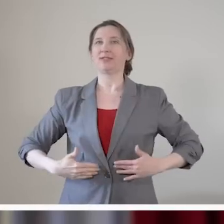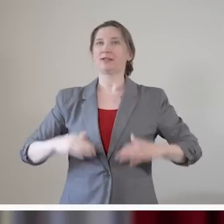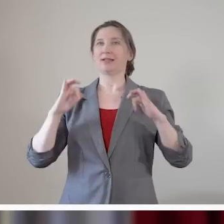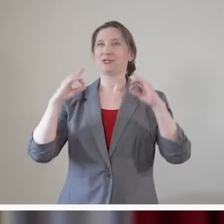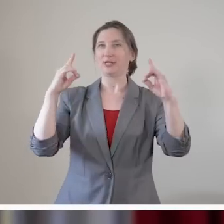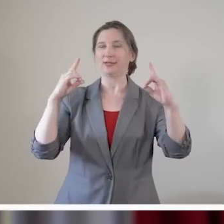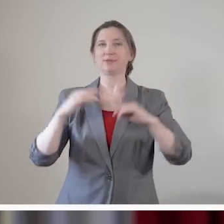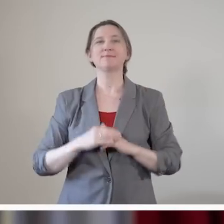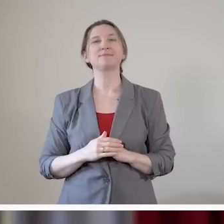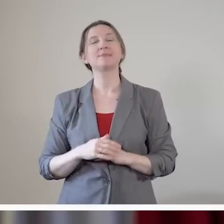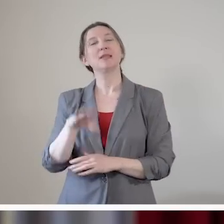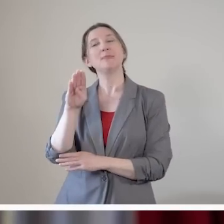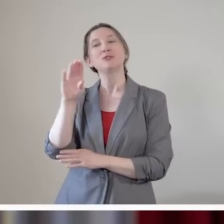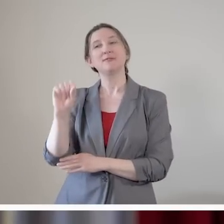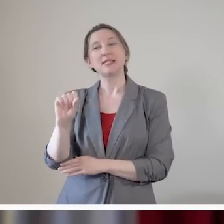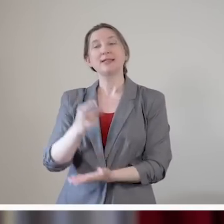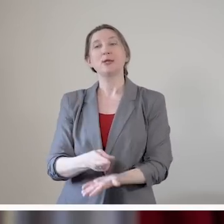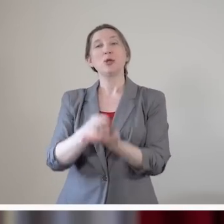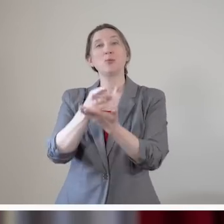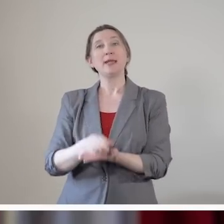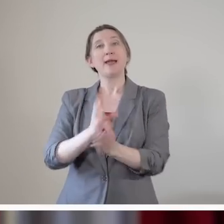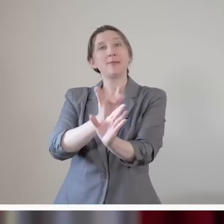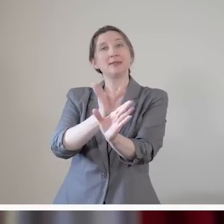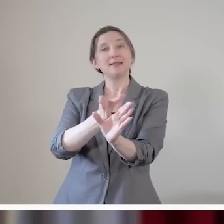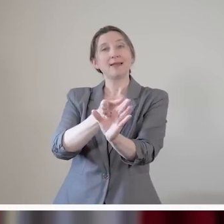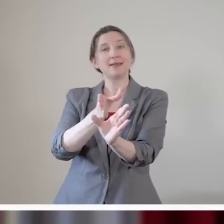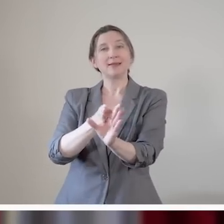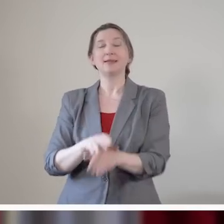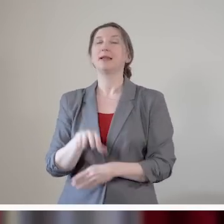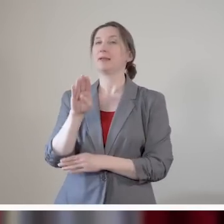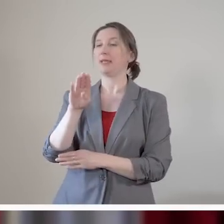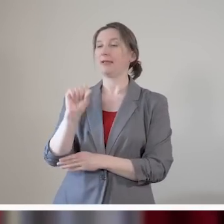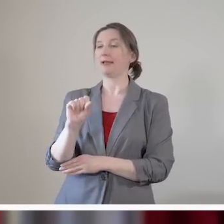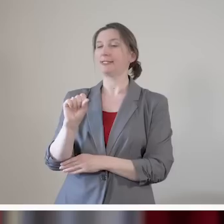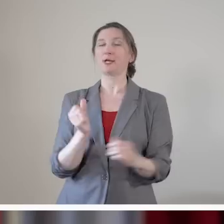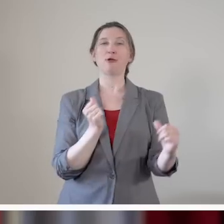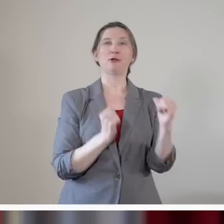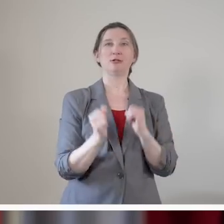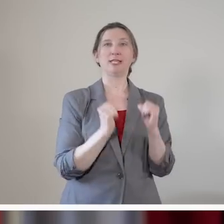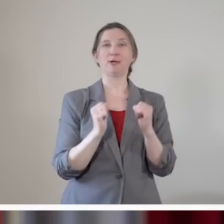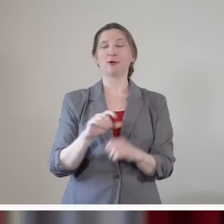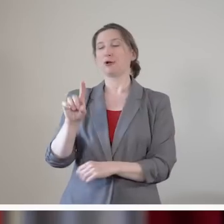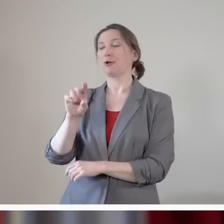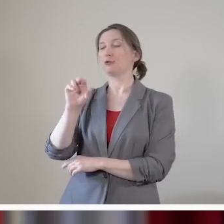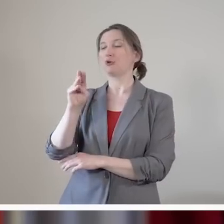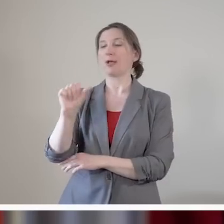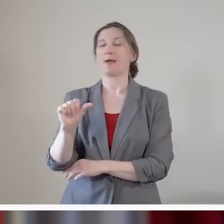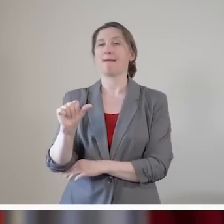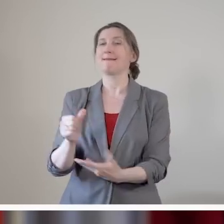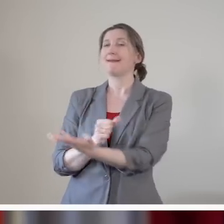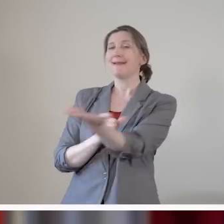Physical Education, Bachelor of Science, Rehabilitation Psychology, Bachelor of Science, Theater and